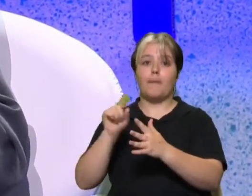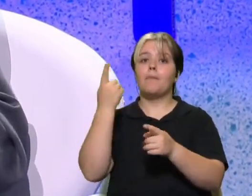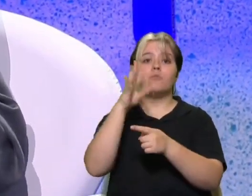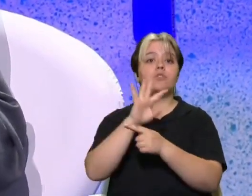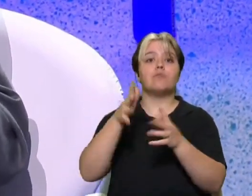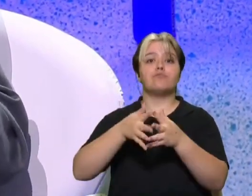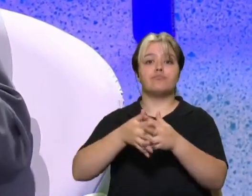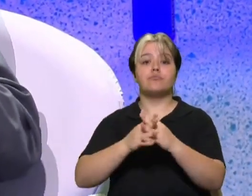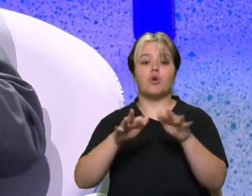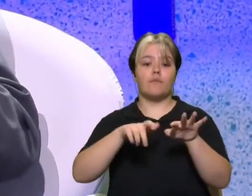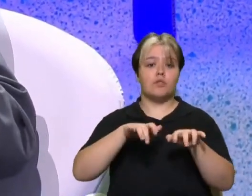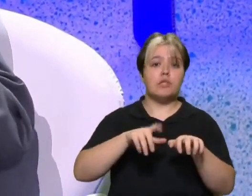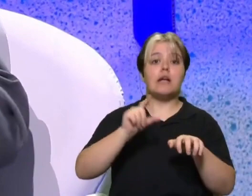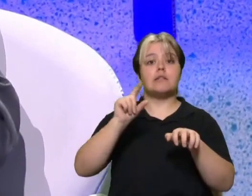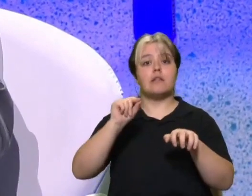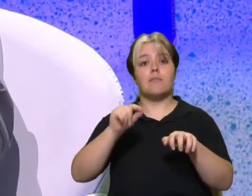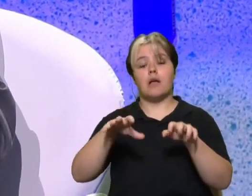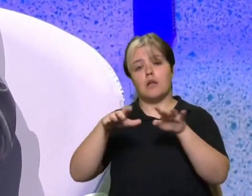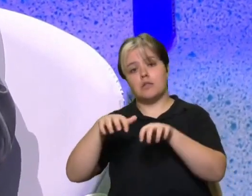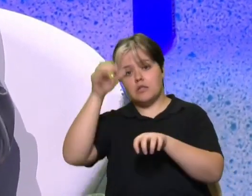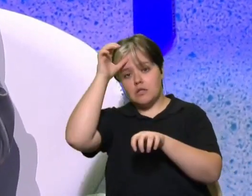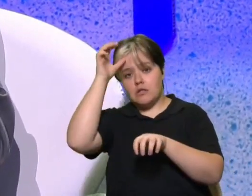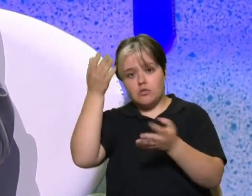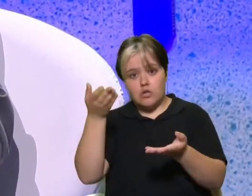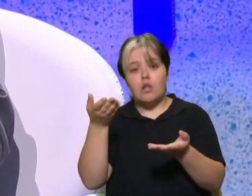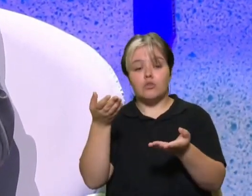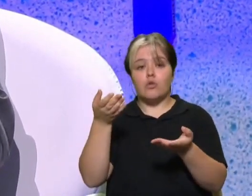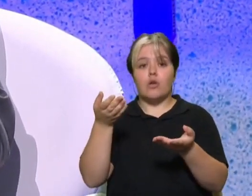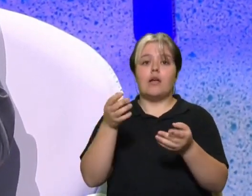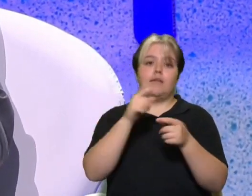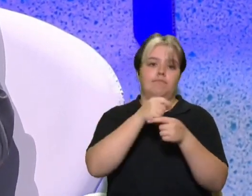need computational infrastructures. In other cases,